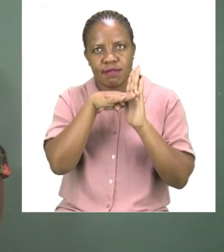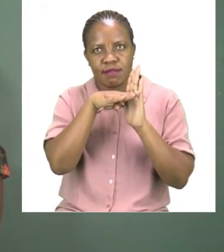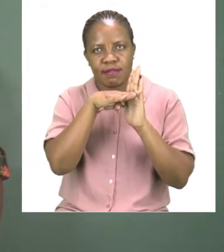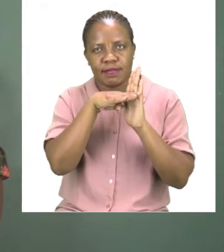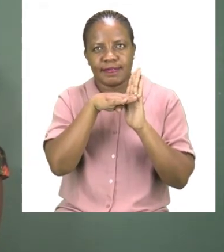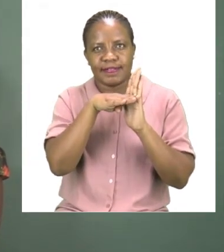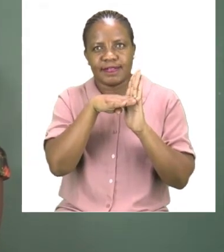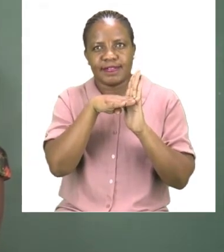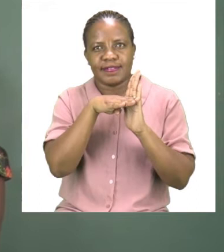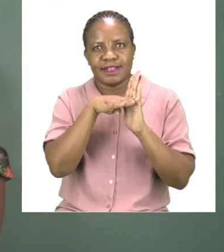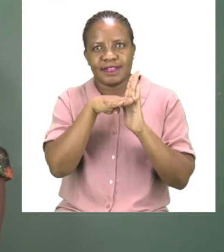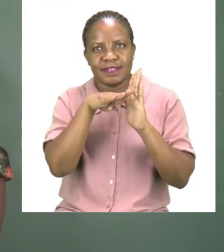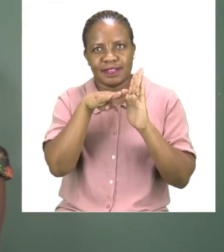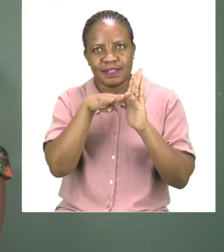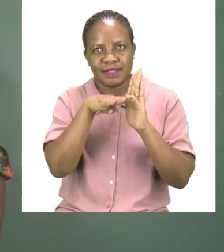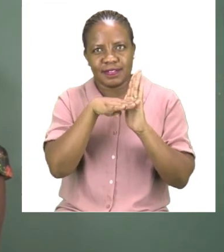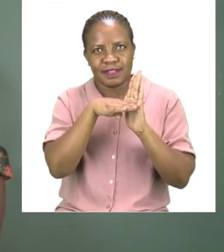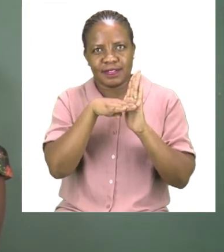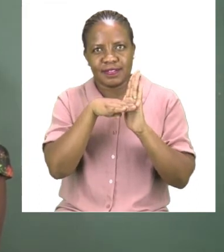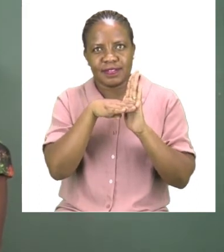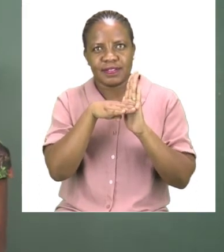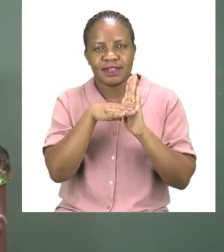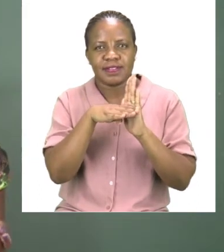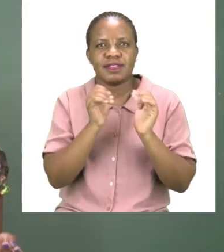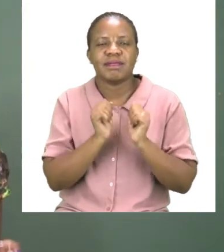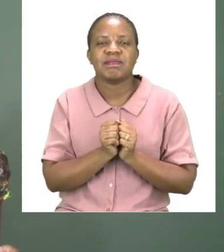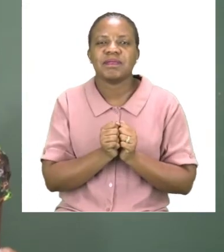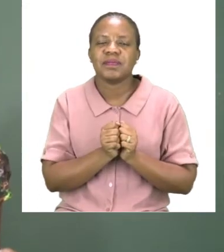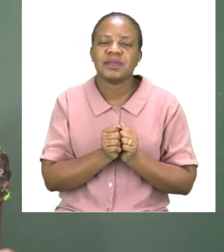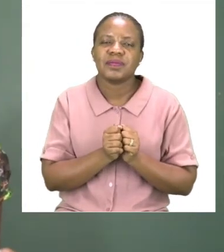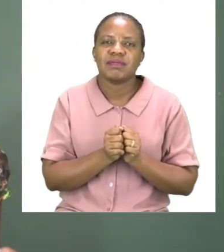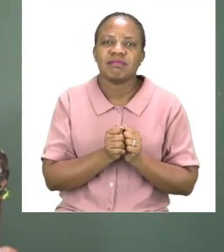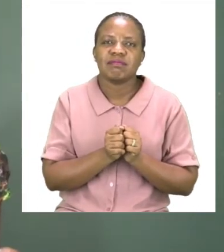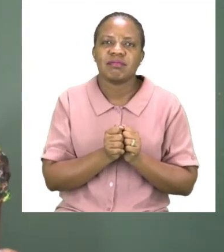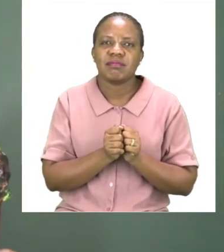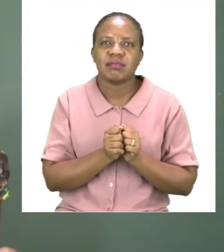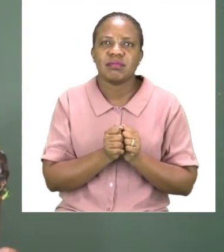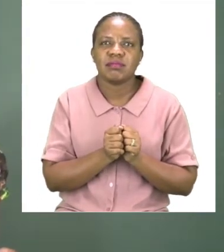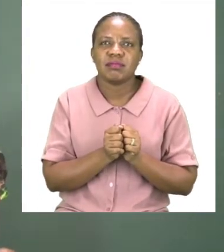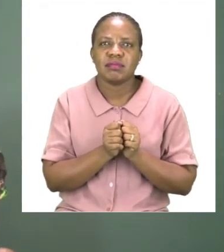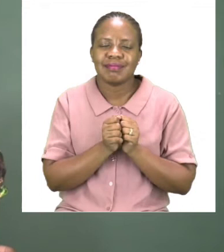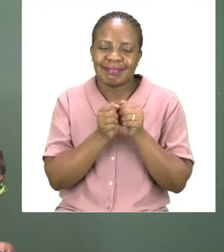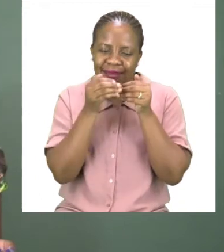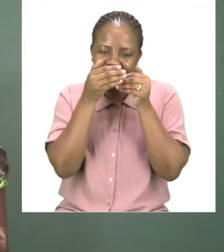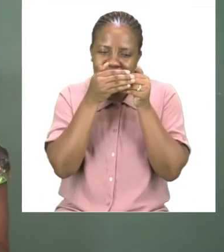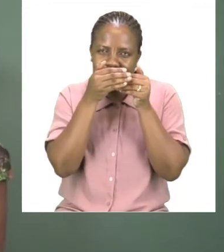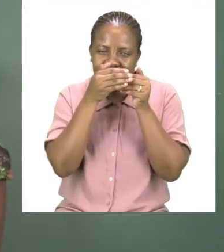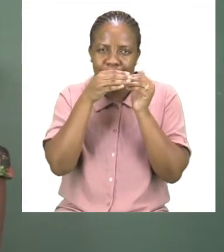half full. The next one is nearly